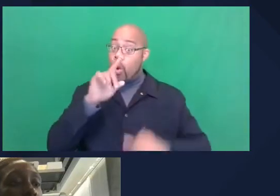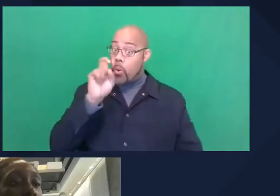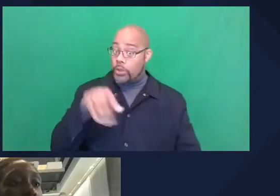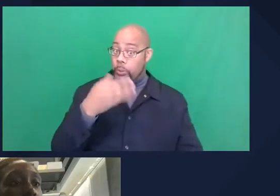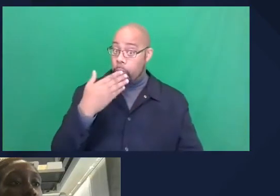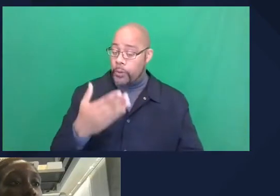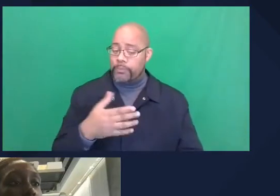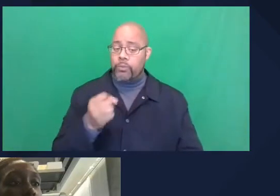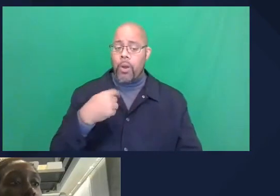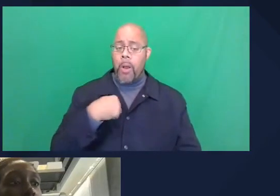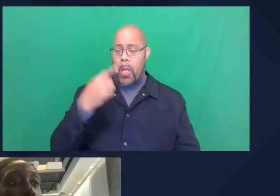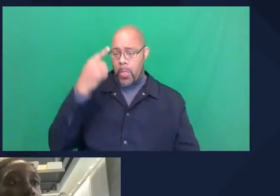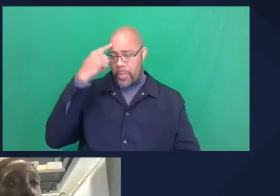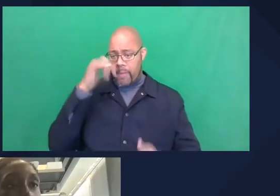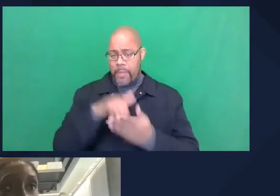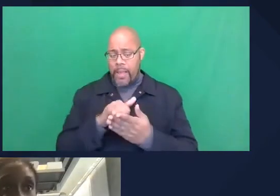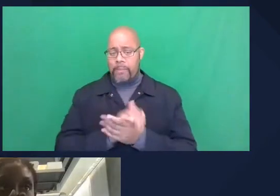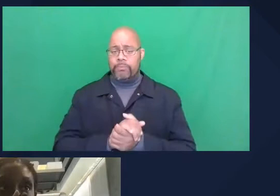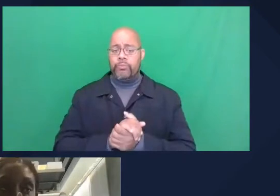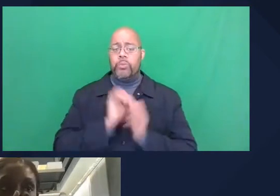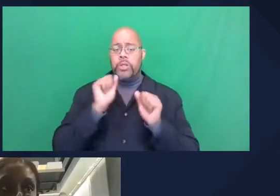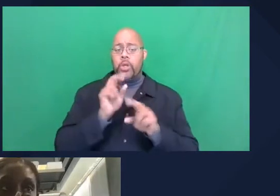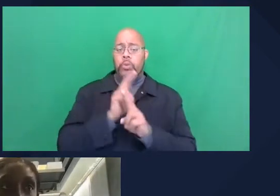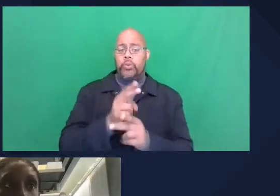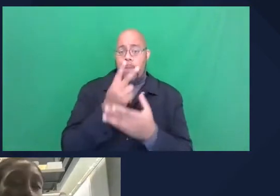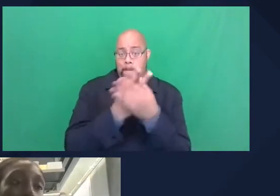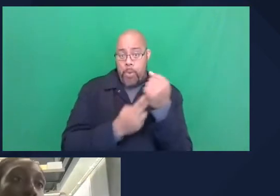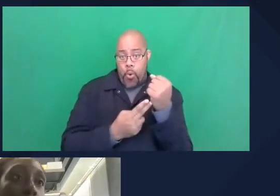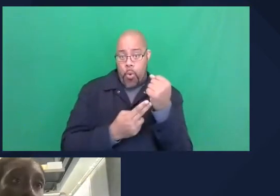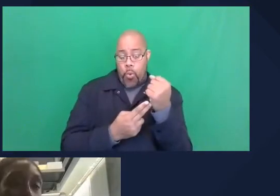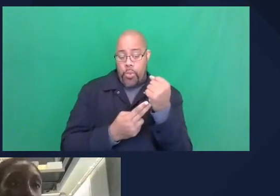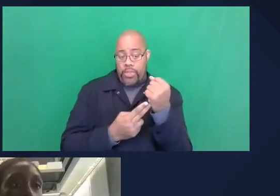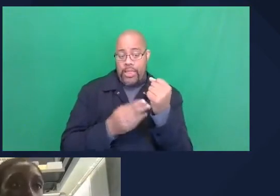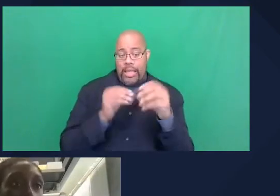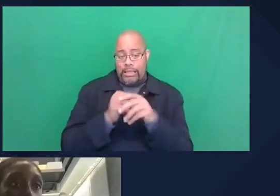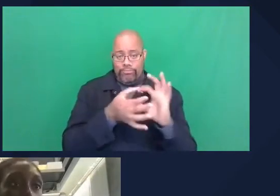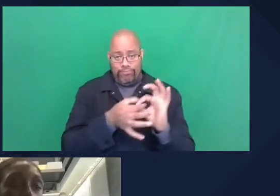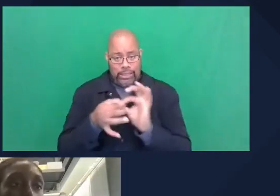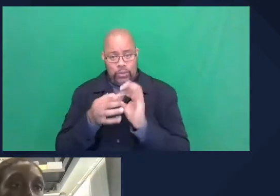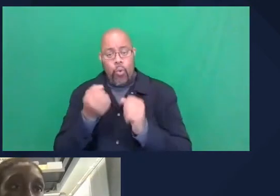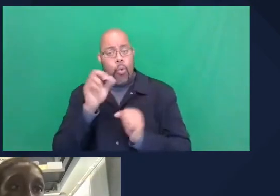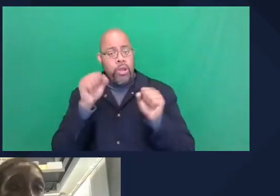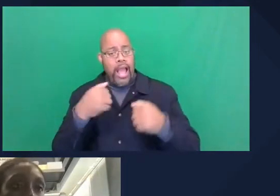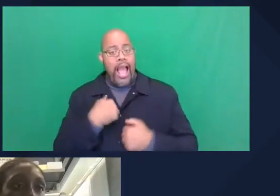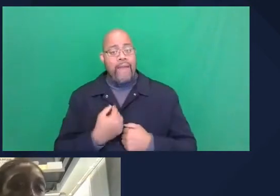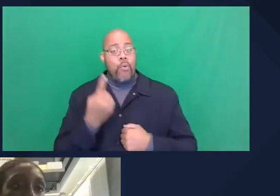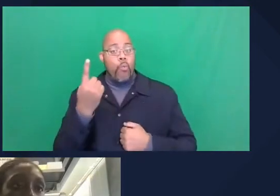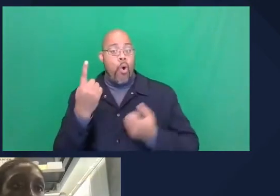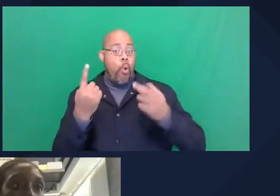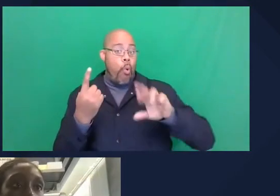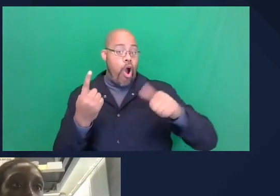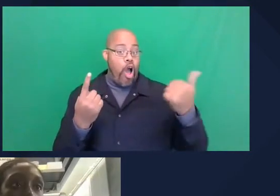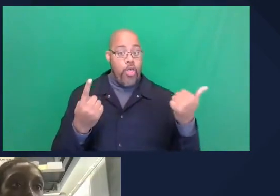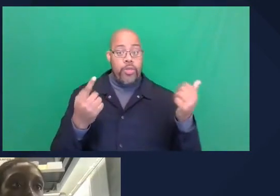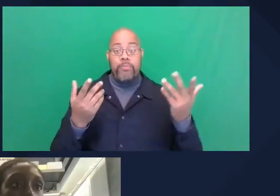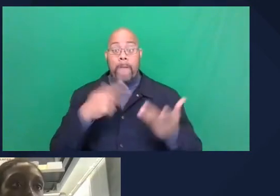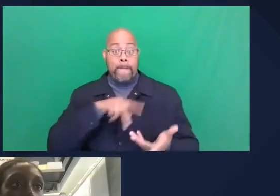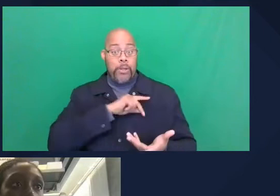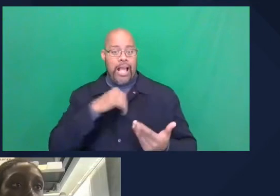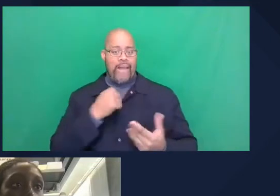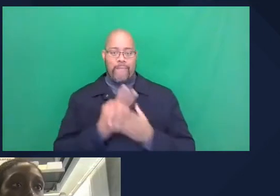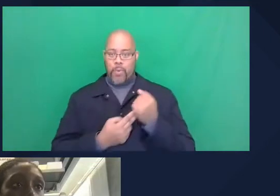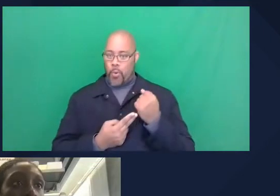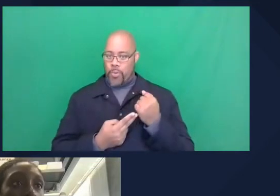question. So I think that you can use both of them in tandem, or you can have one or the other. Personally, I have